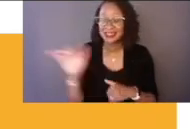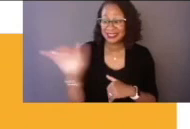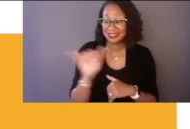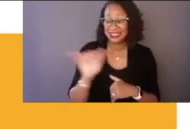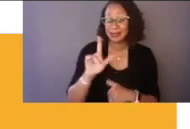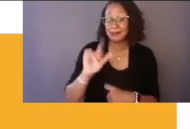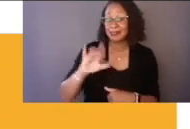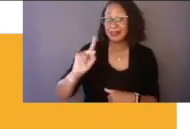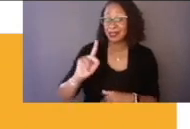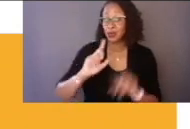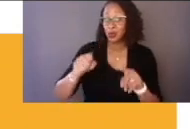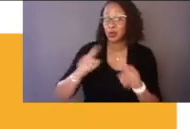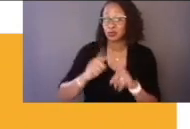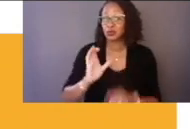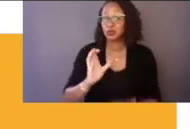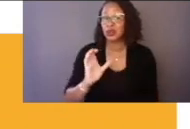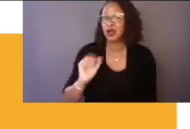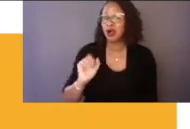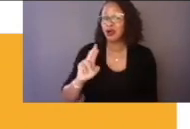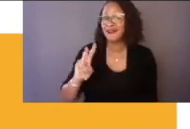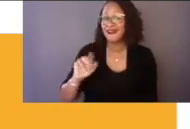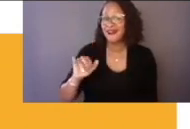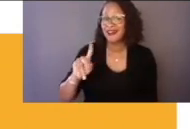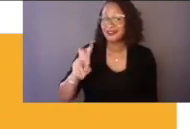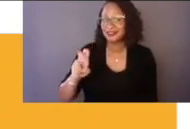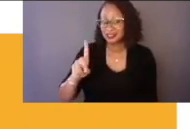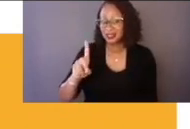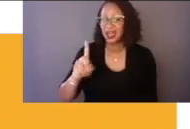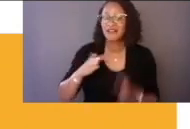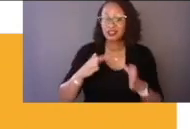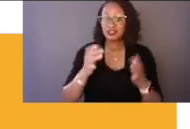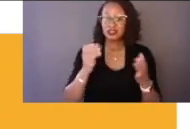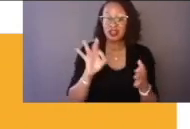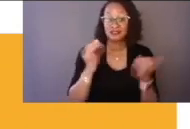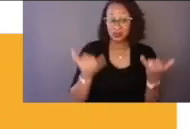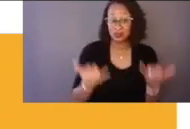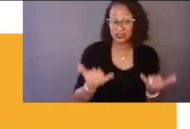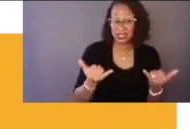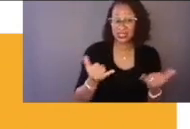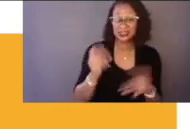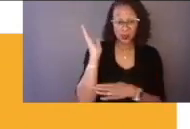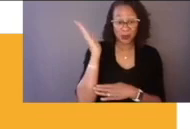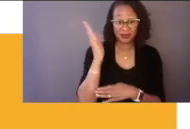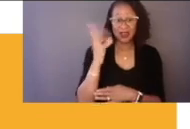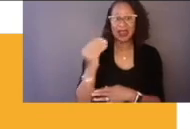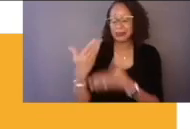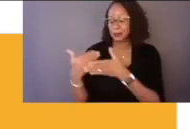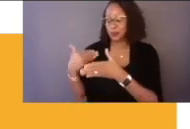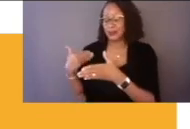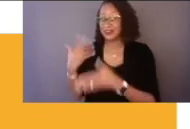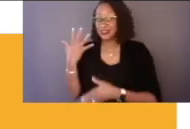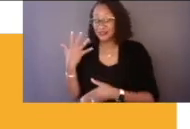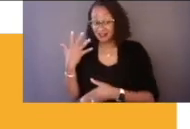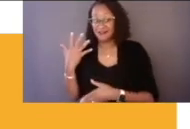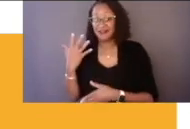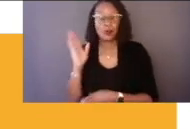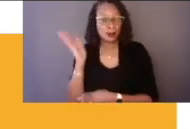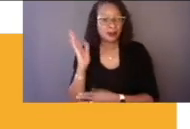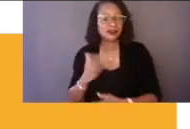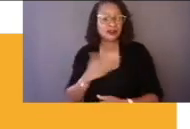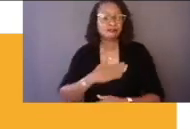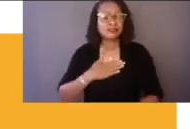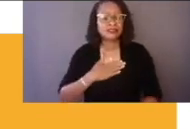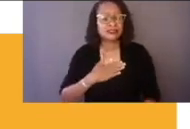will get you to archived versions of today's webinar and the previous 5. So please,